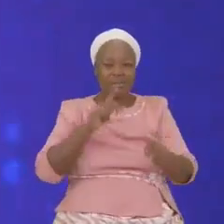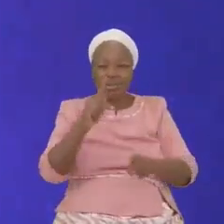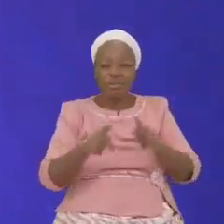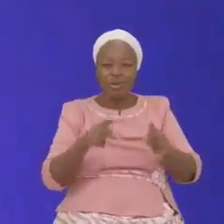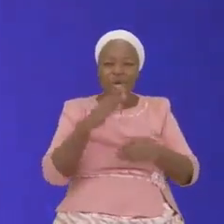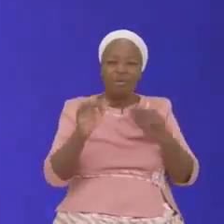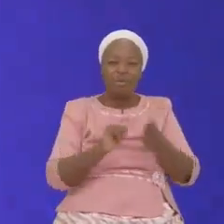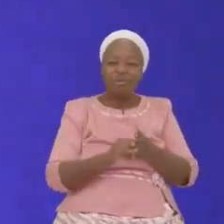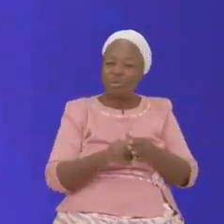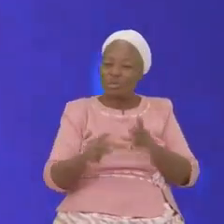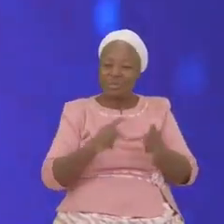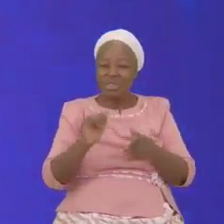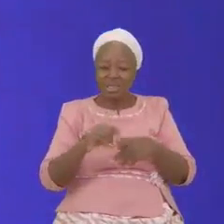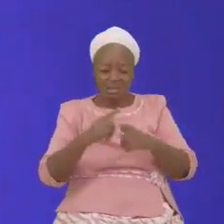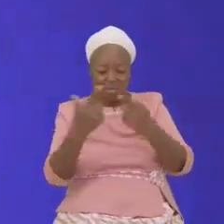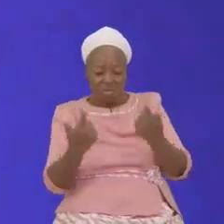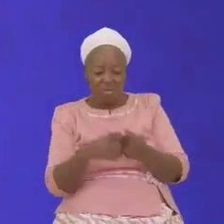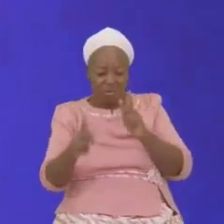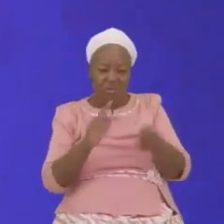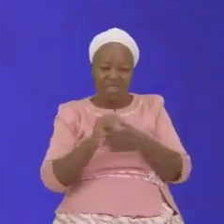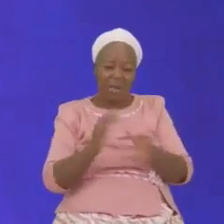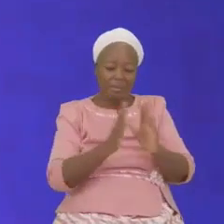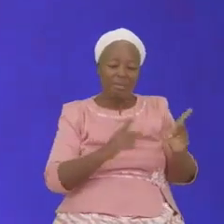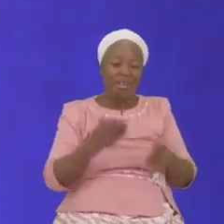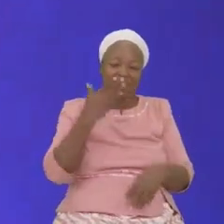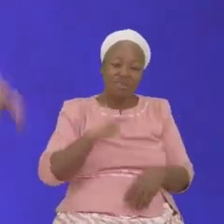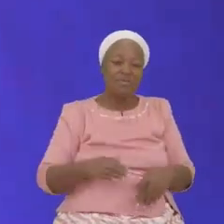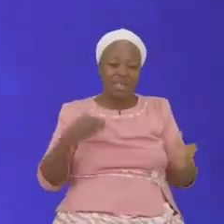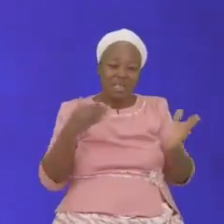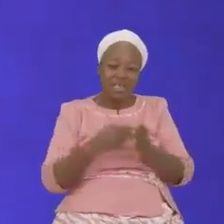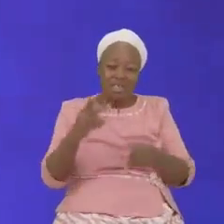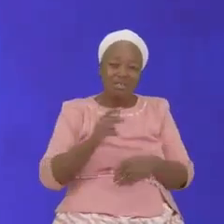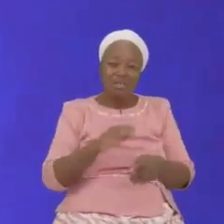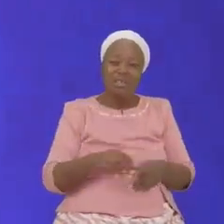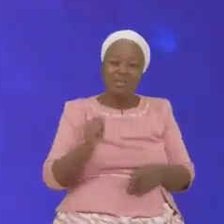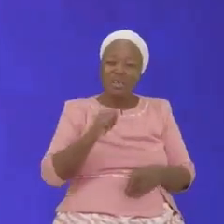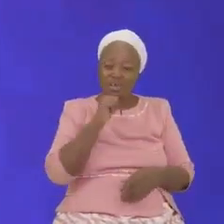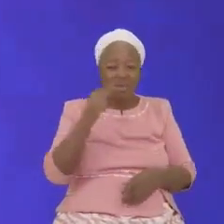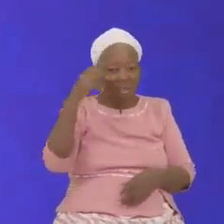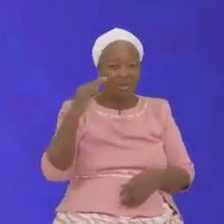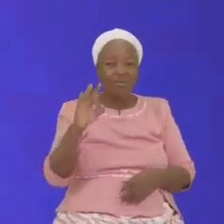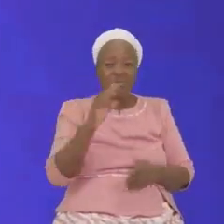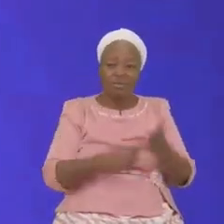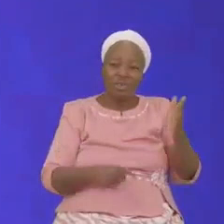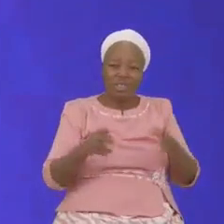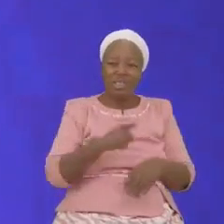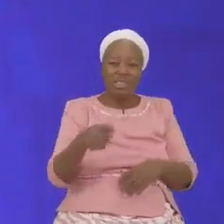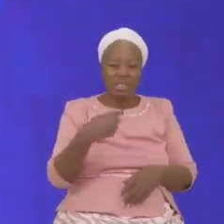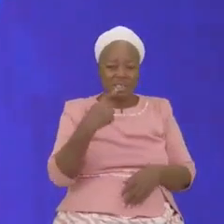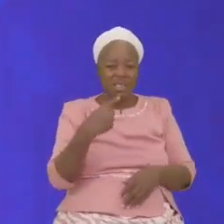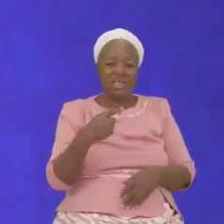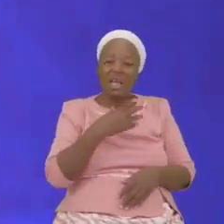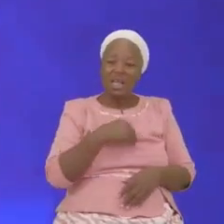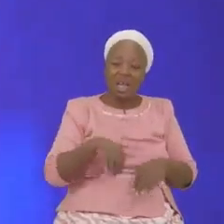those conspirators and those fellows, if you're not thinking of what they did, what they said, how they said